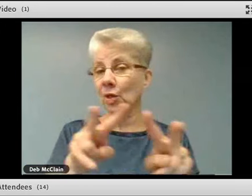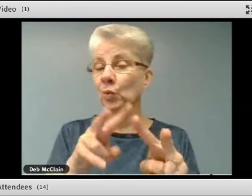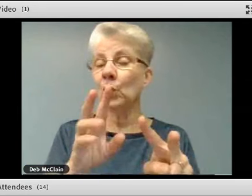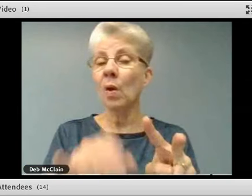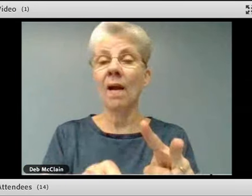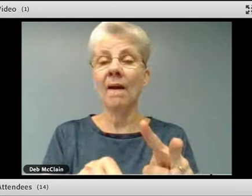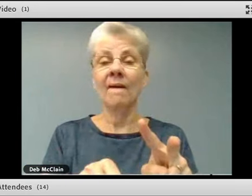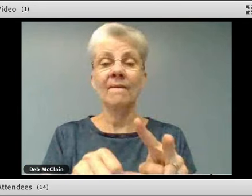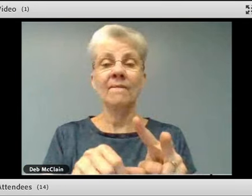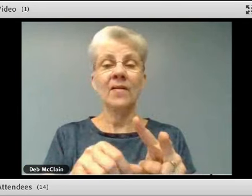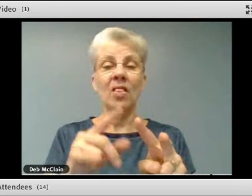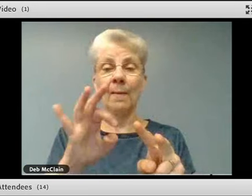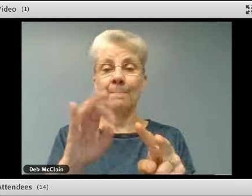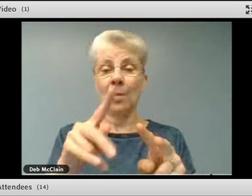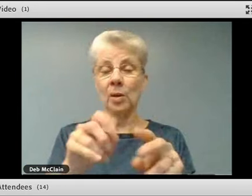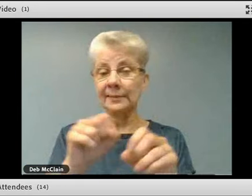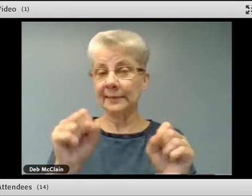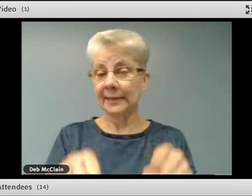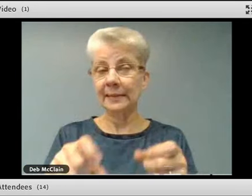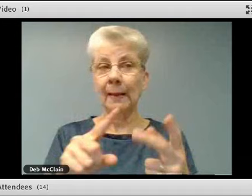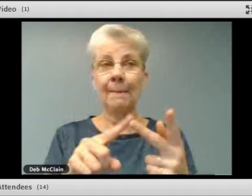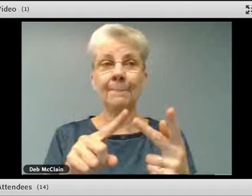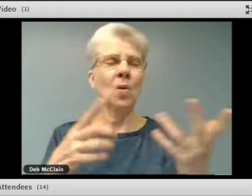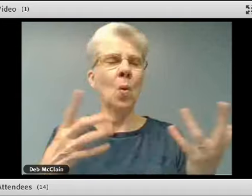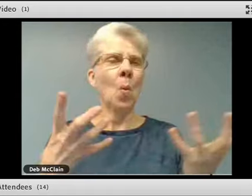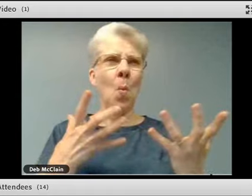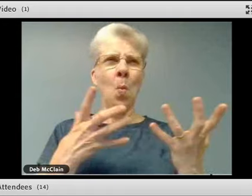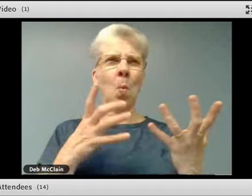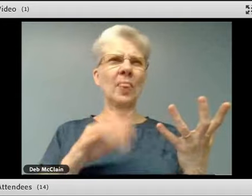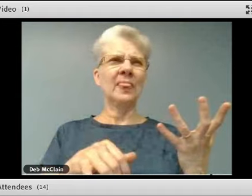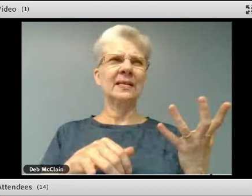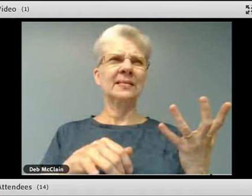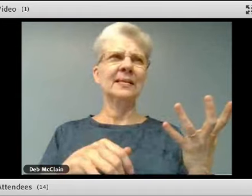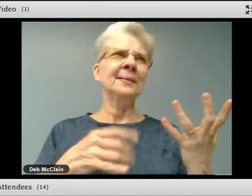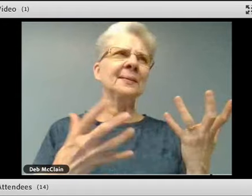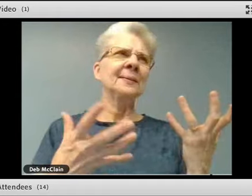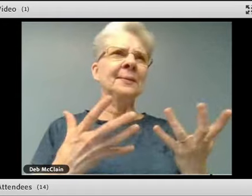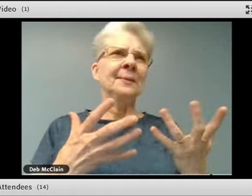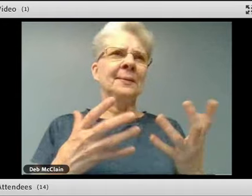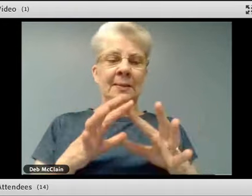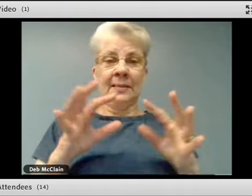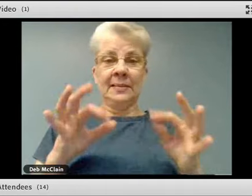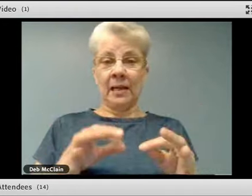system, and what this document was meant to,